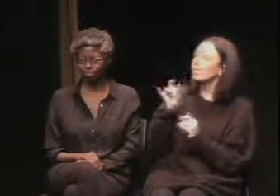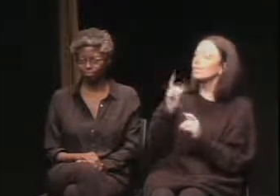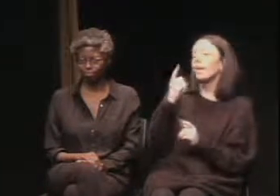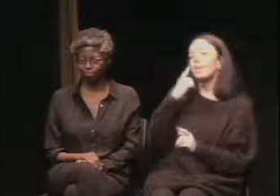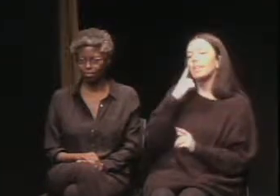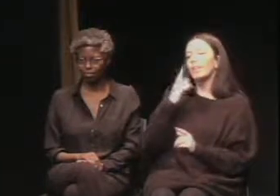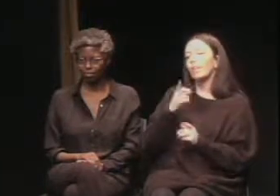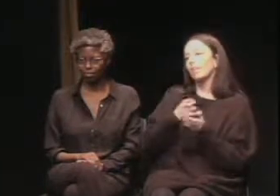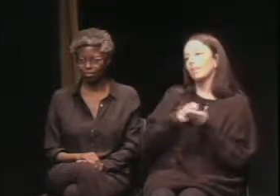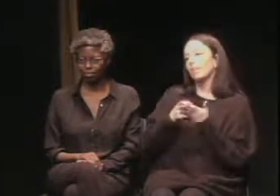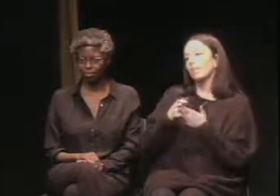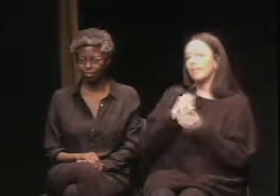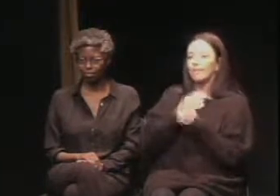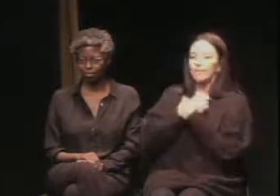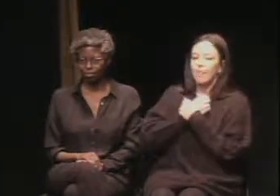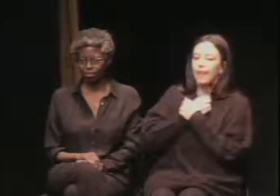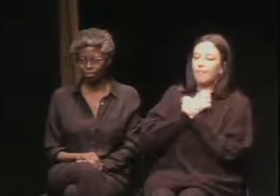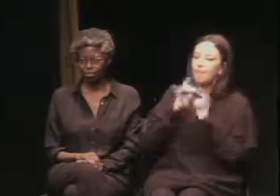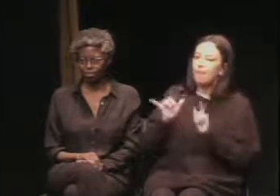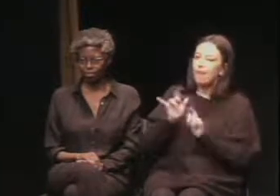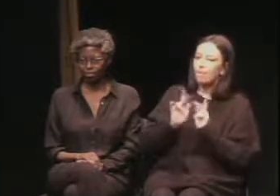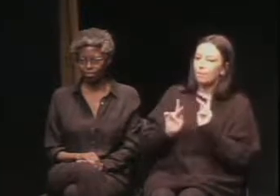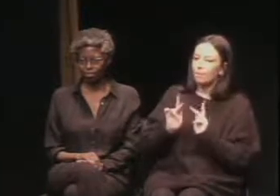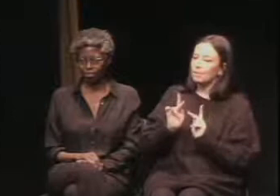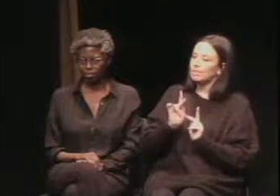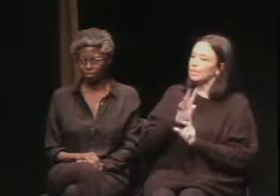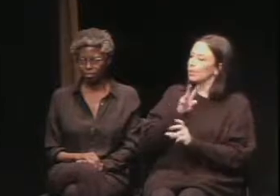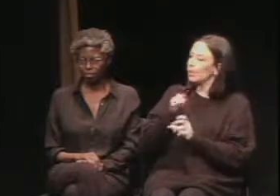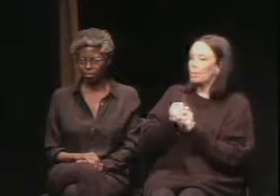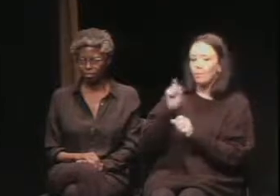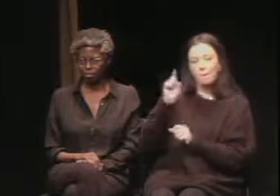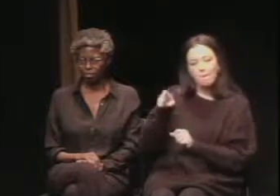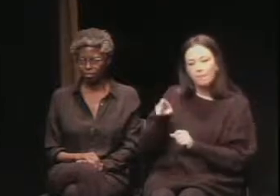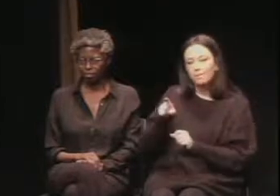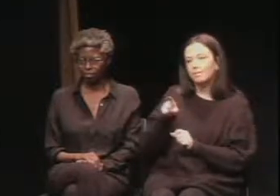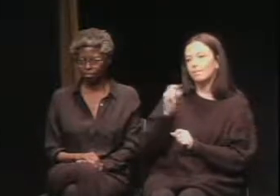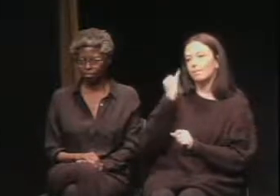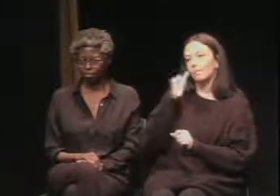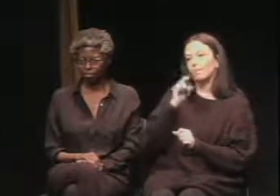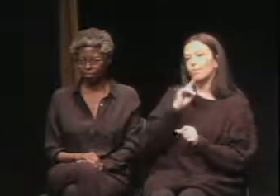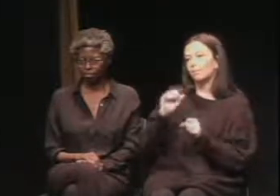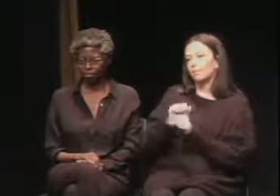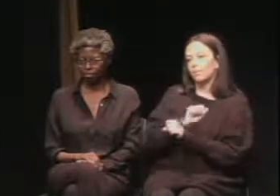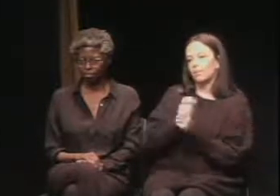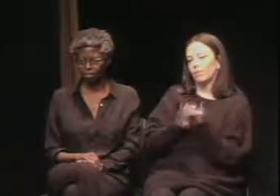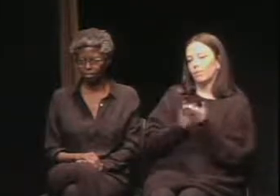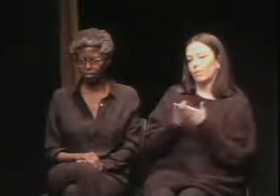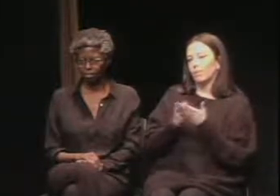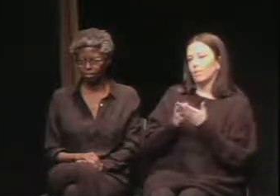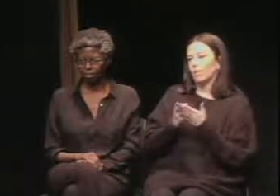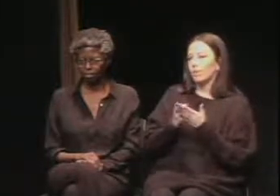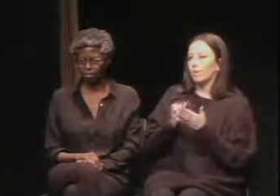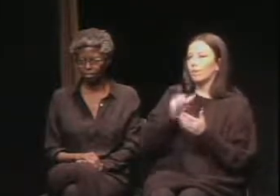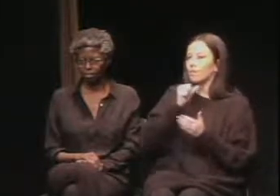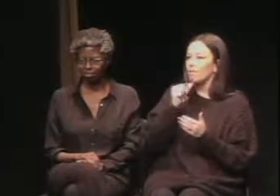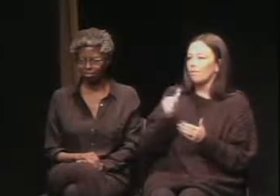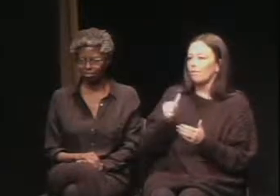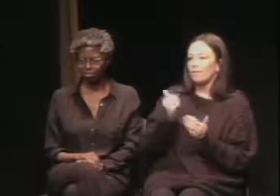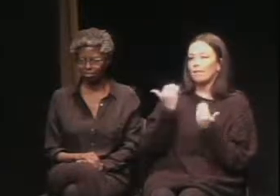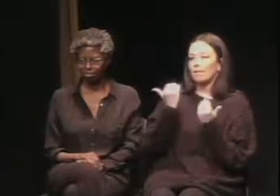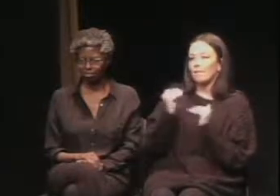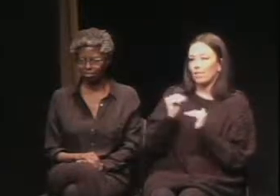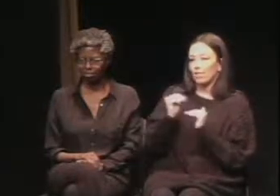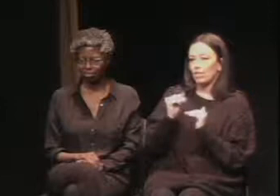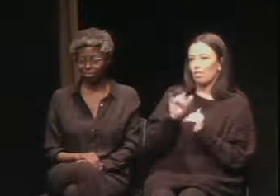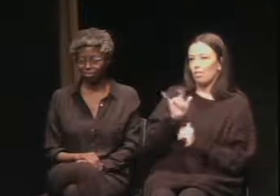and loving people has to take into account, if you really honestly, like we talk about unconditional love all the time, to